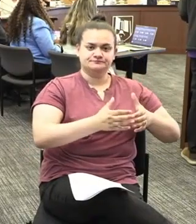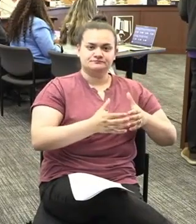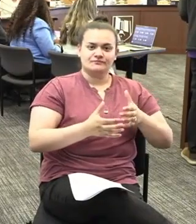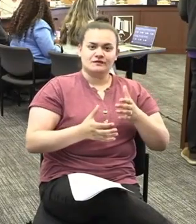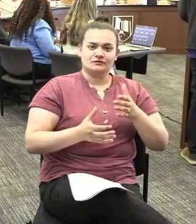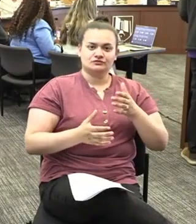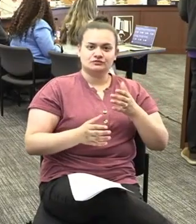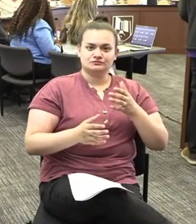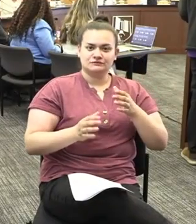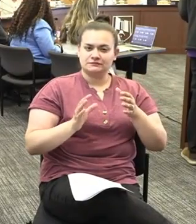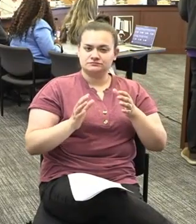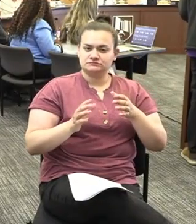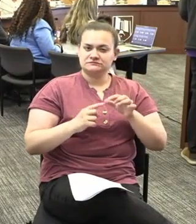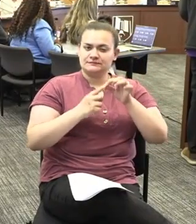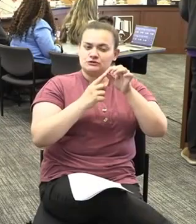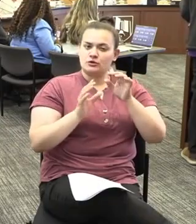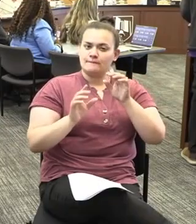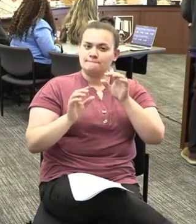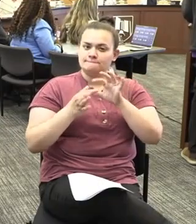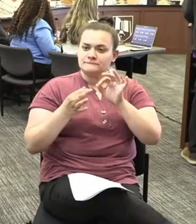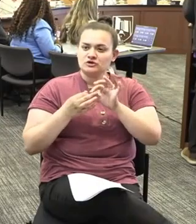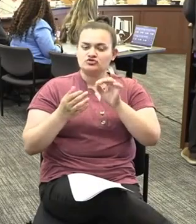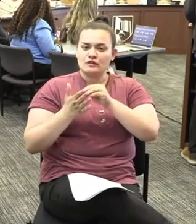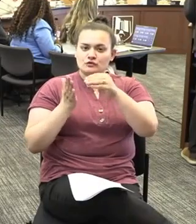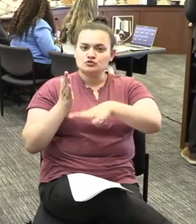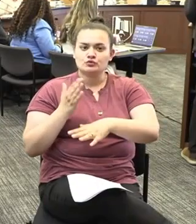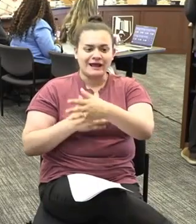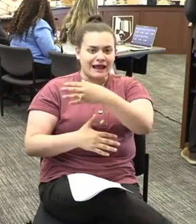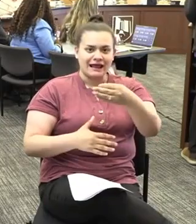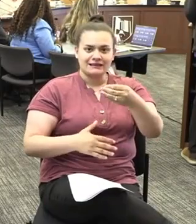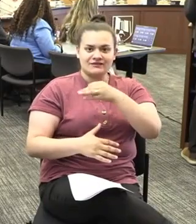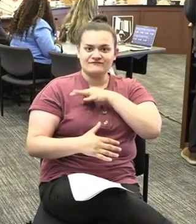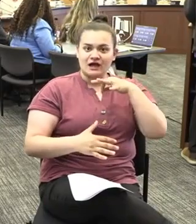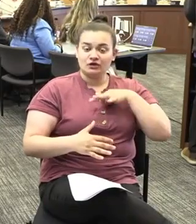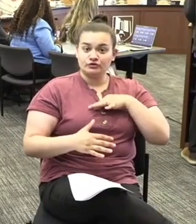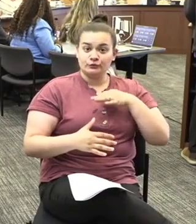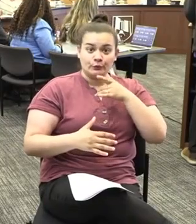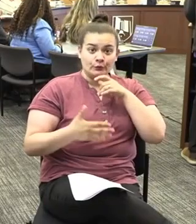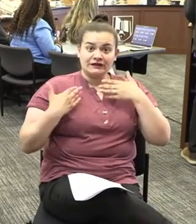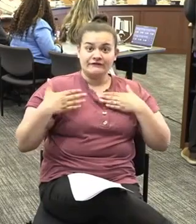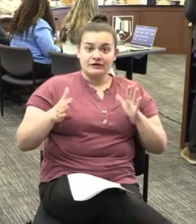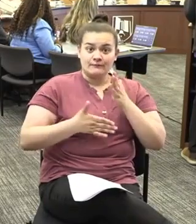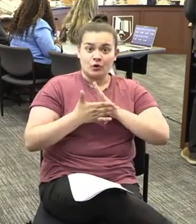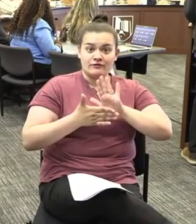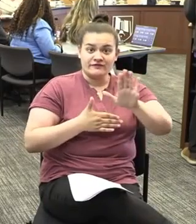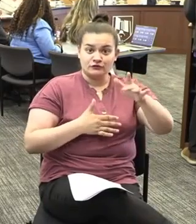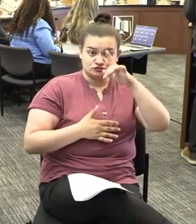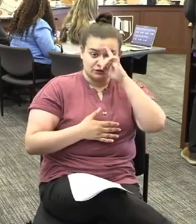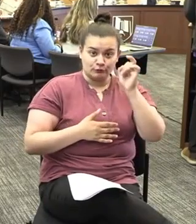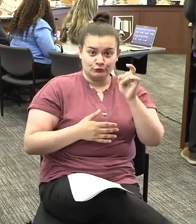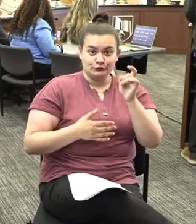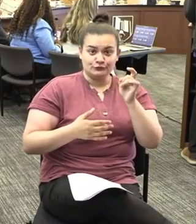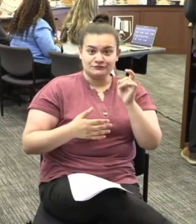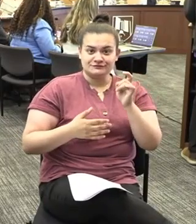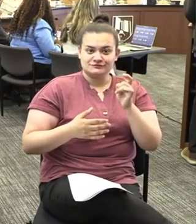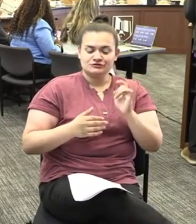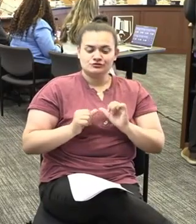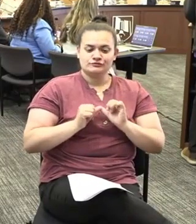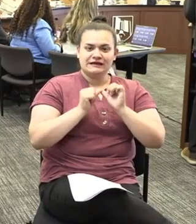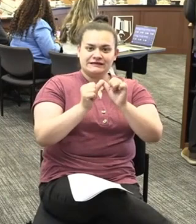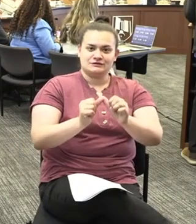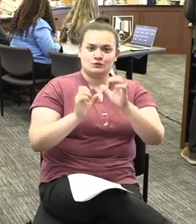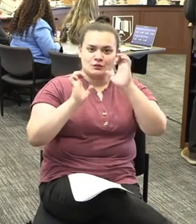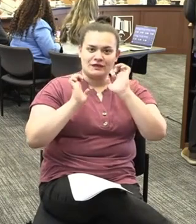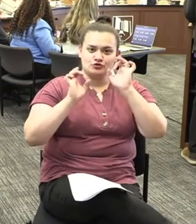shout out to the students and their faculty members who are giving up part of their summer to further their